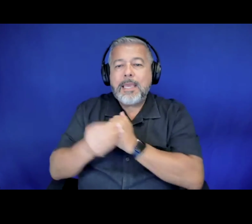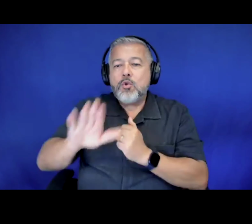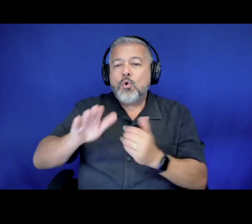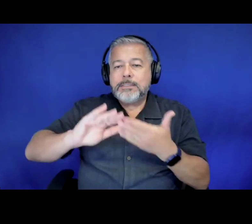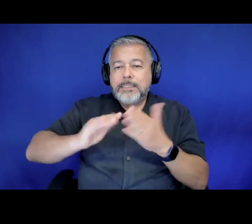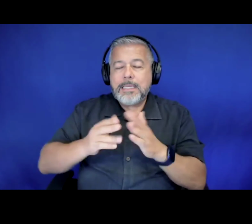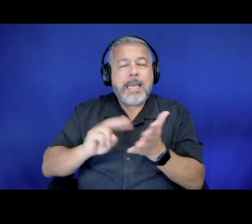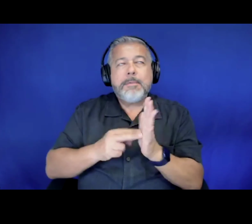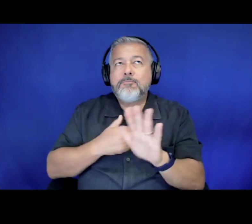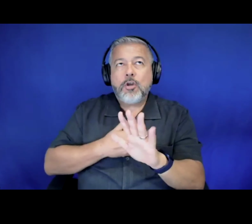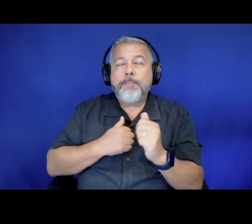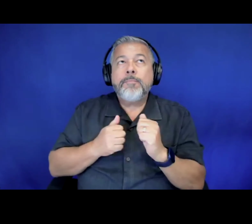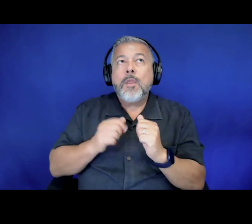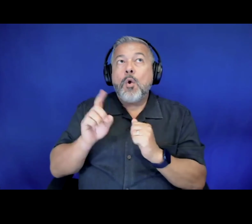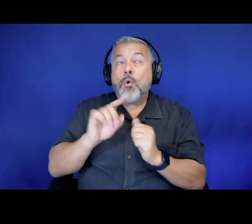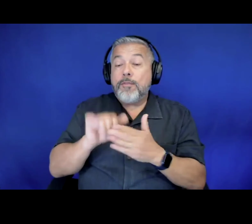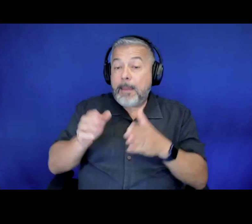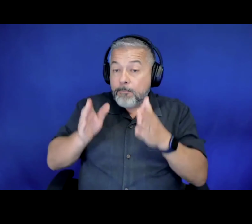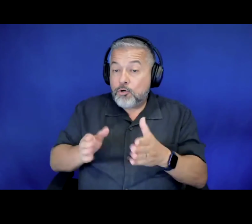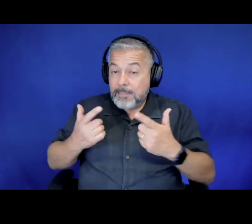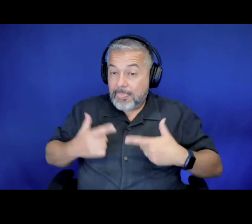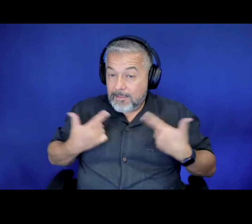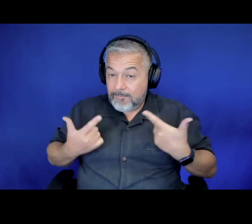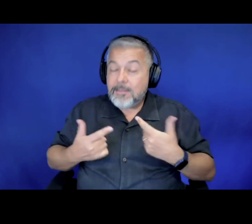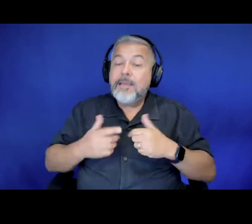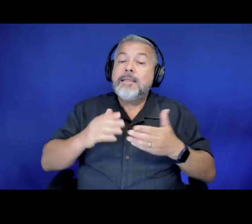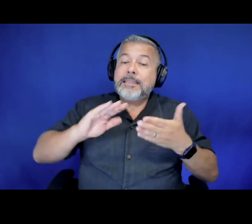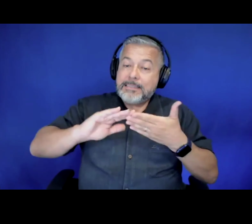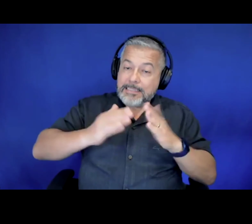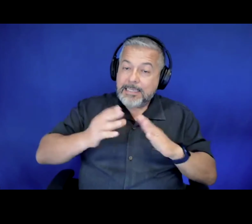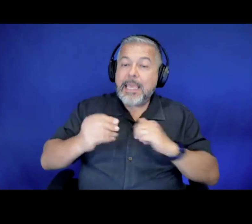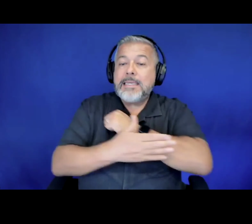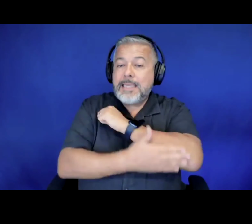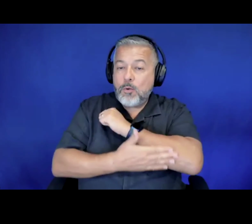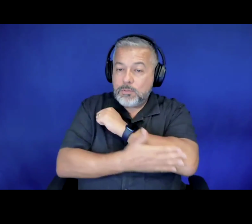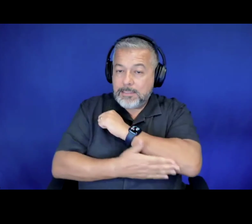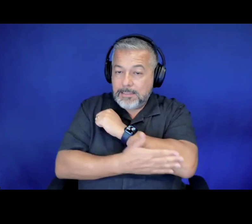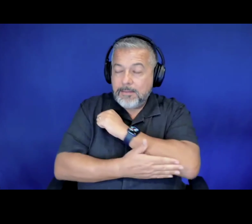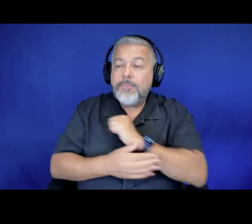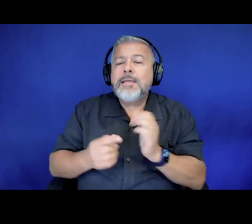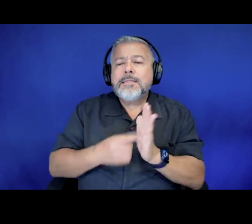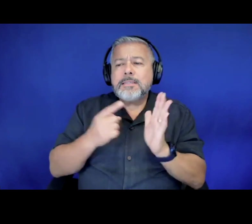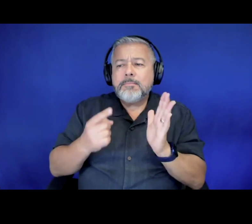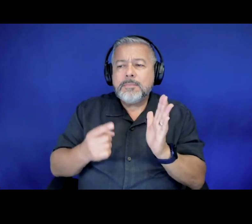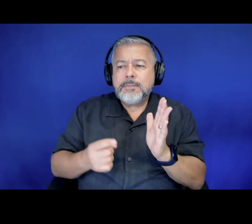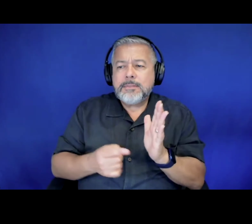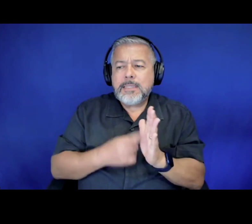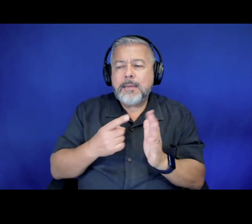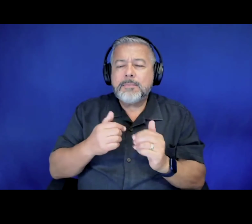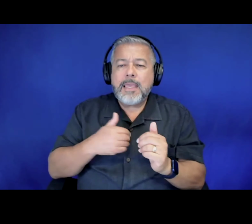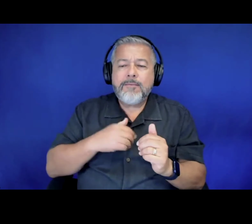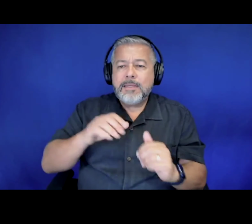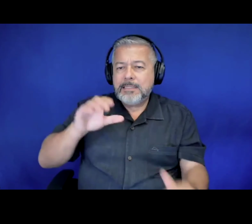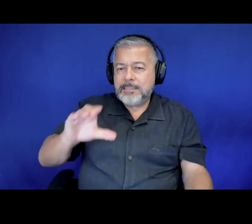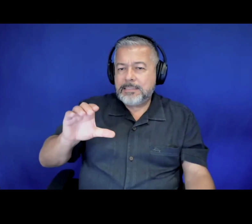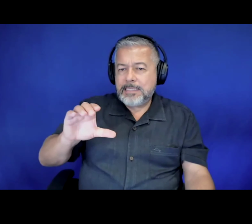I'm sorry, where the person resides, their city and their county. Sometimes there are CDBG